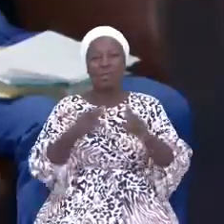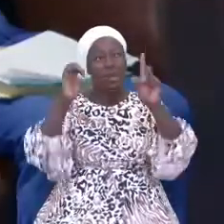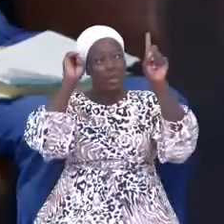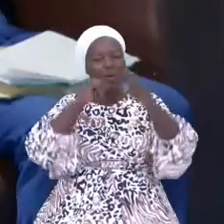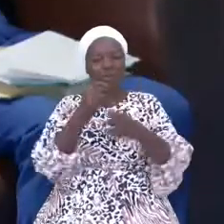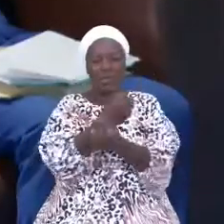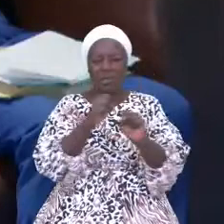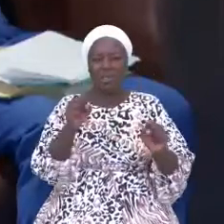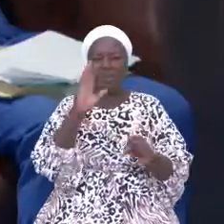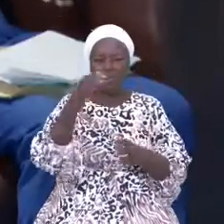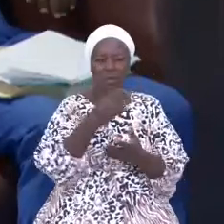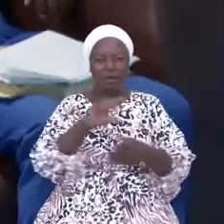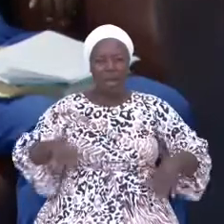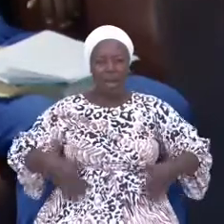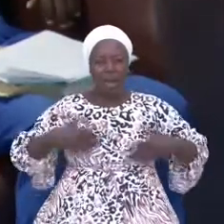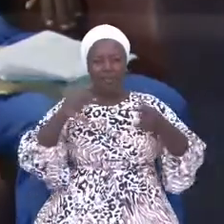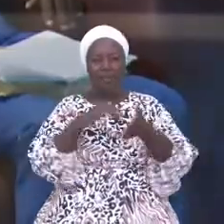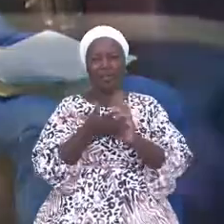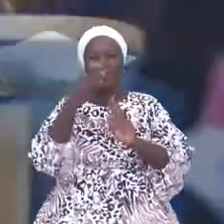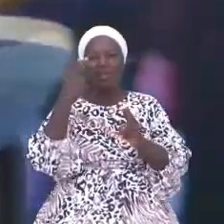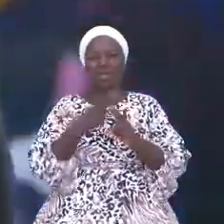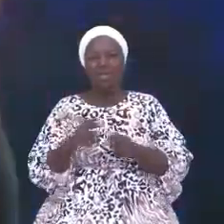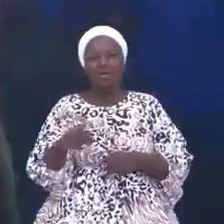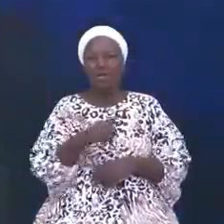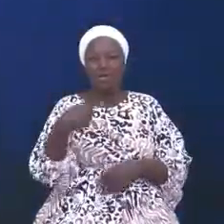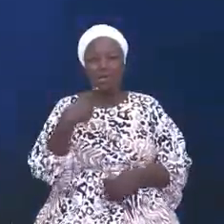save your life. They said,